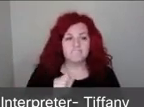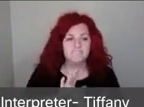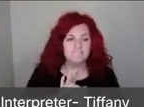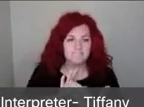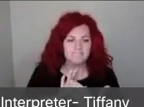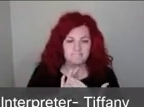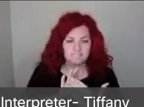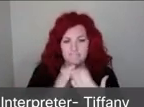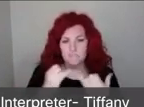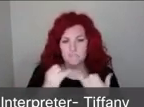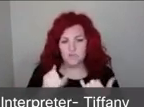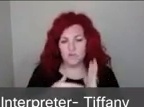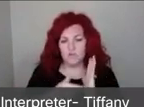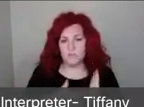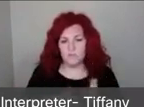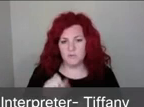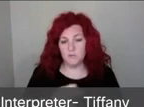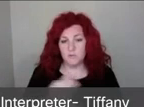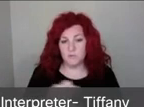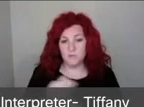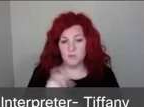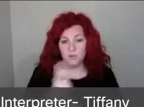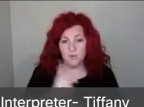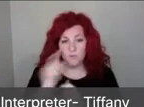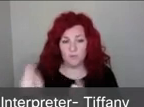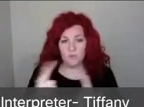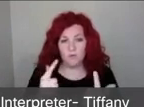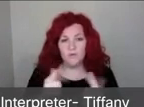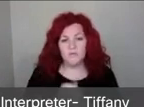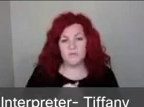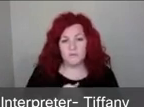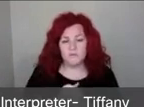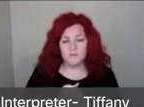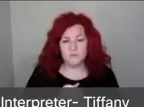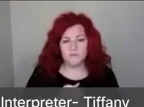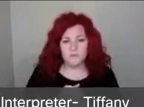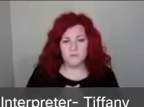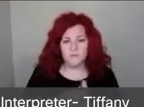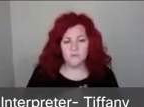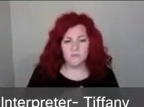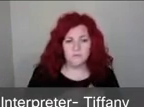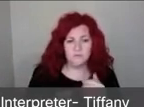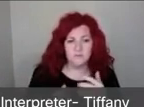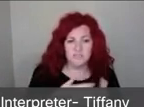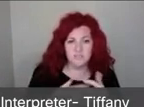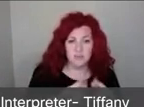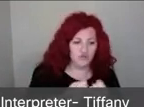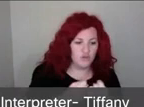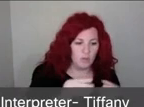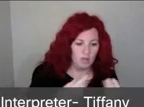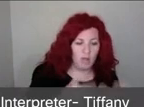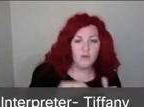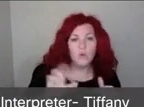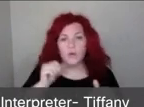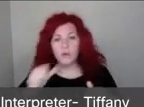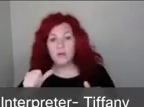Our current representative worked hard for everyone and on and off the tribal lands. If the Republicans are